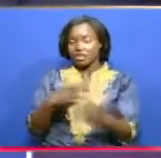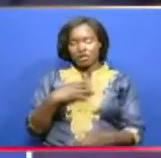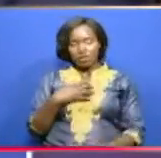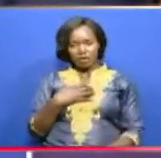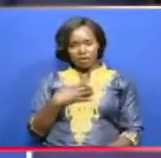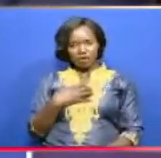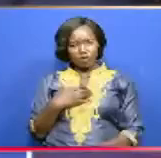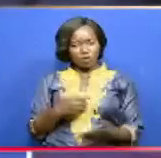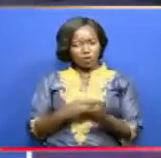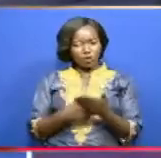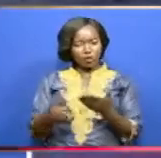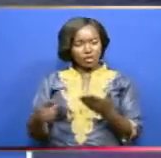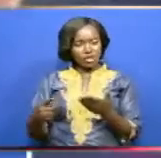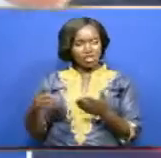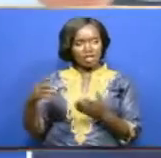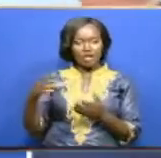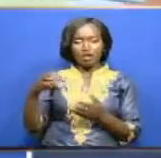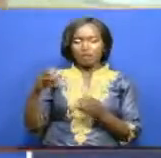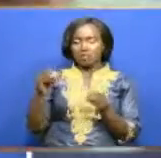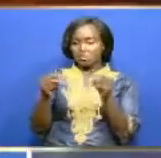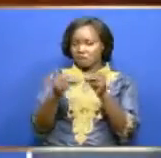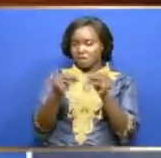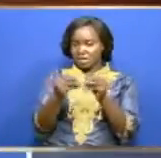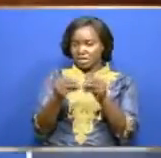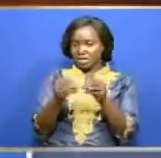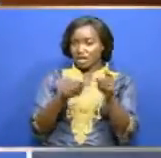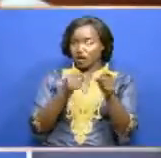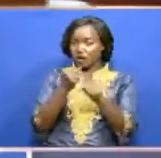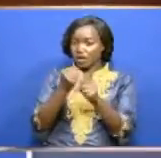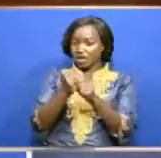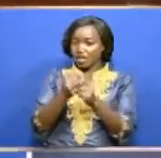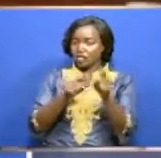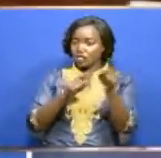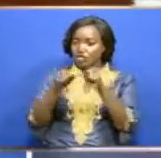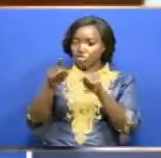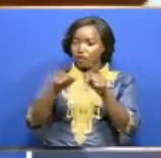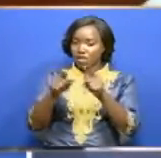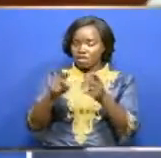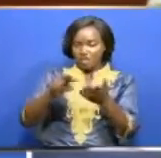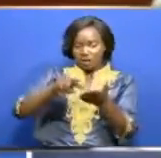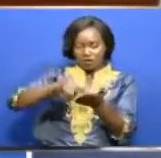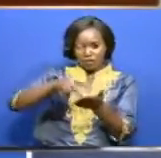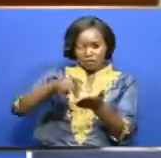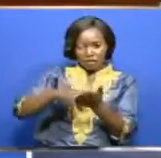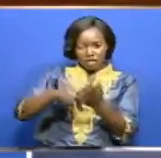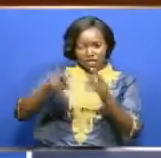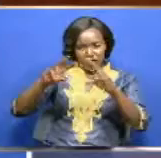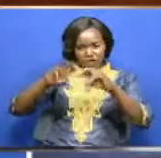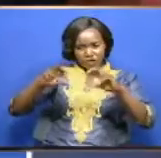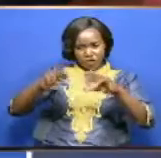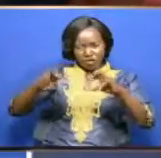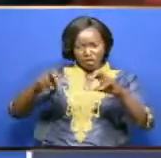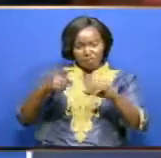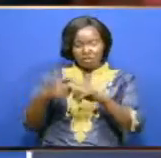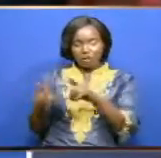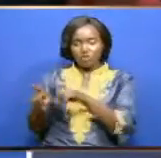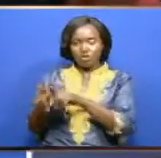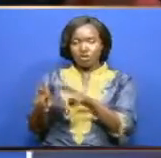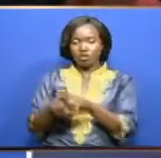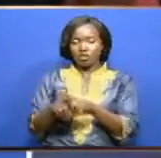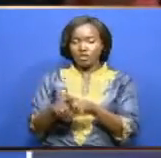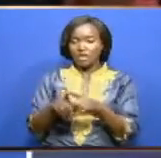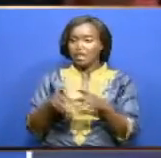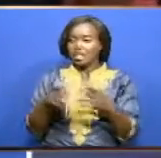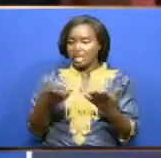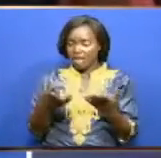committee meetings as well as working tours, site visits and field engagements. But the news of President Kenyatta asking